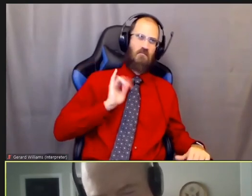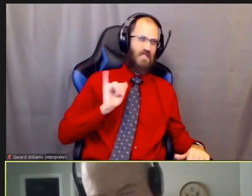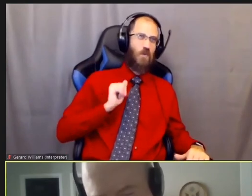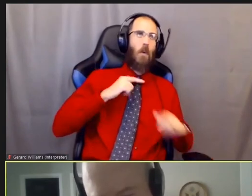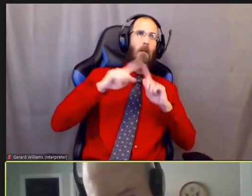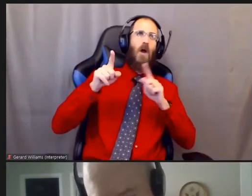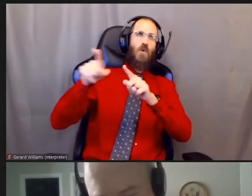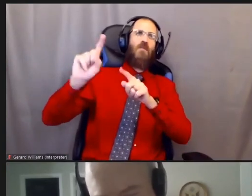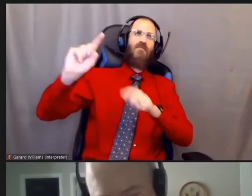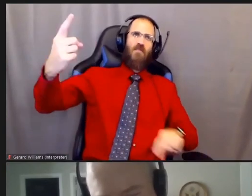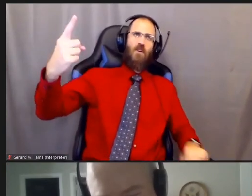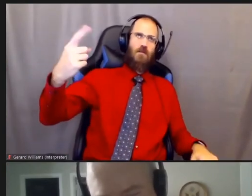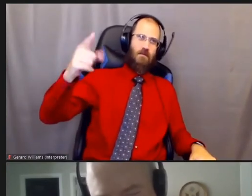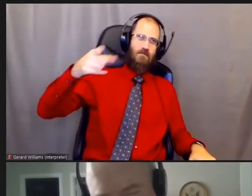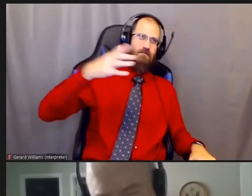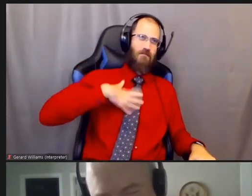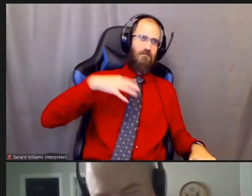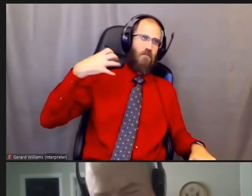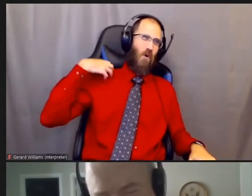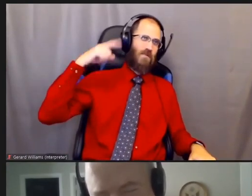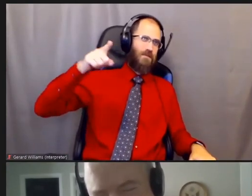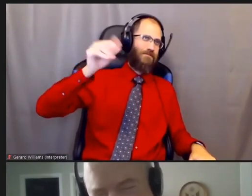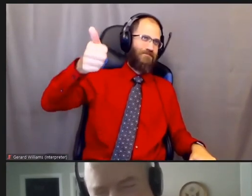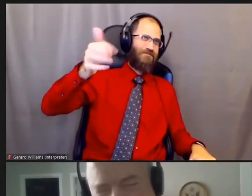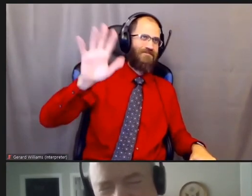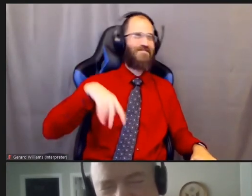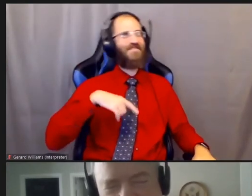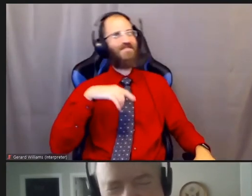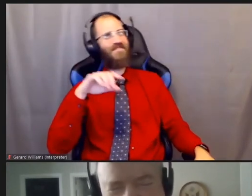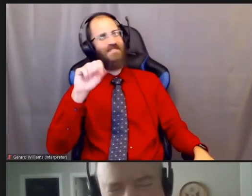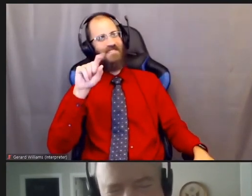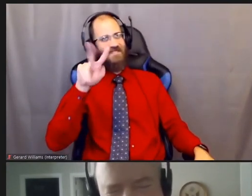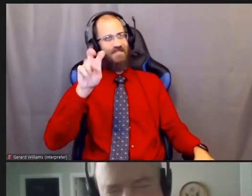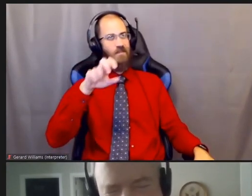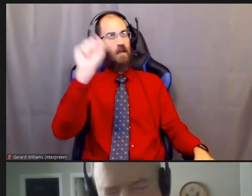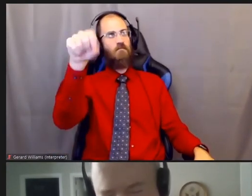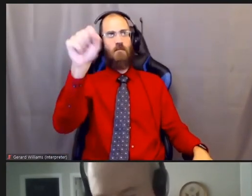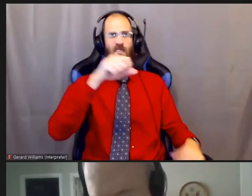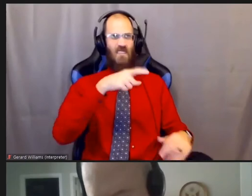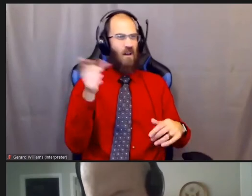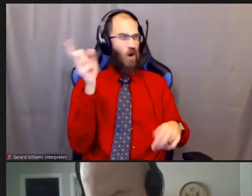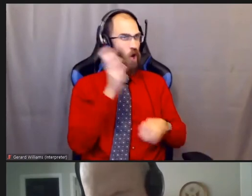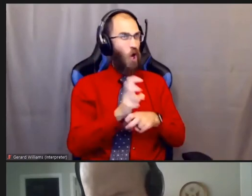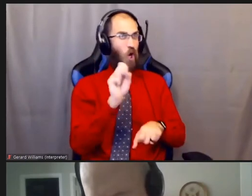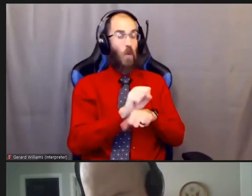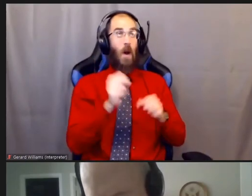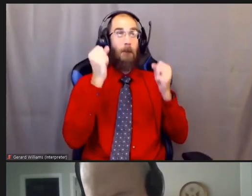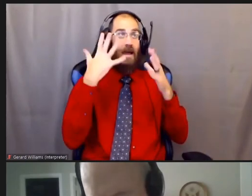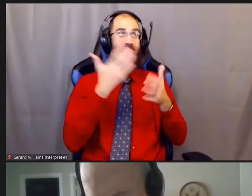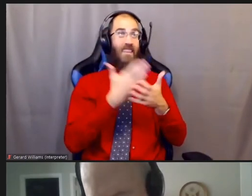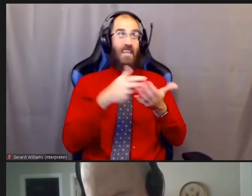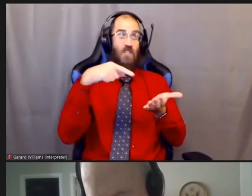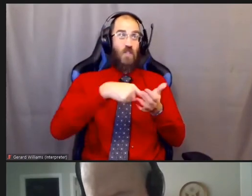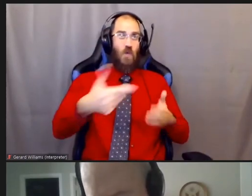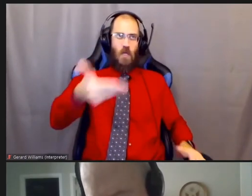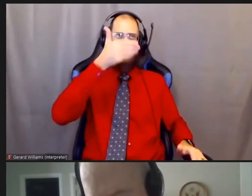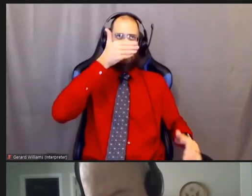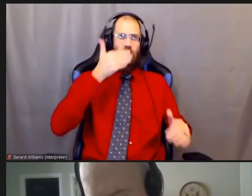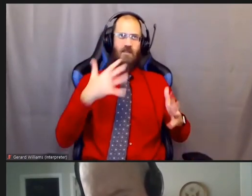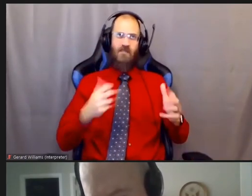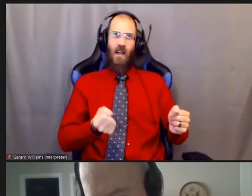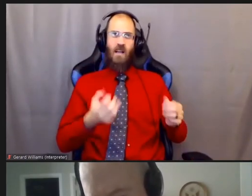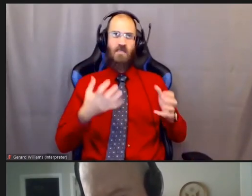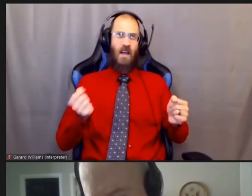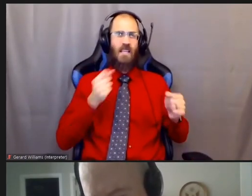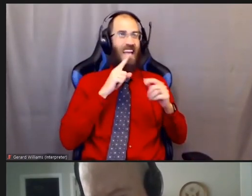first, boss. Yeah. And really, all the hard work they did this year, a lot of very short deadlines and several key